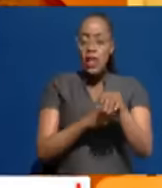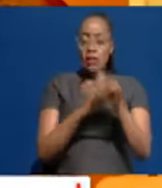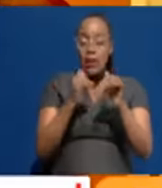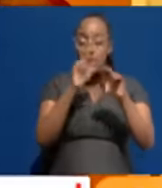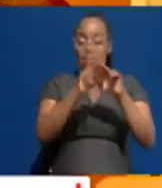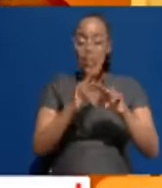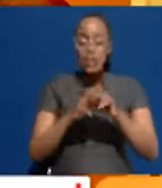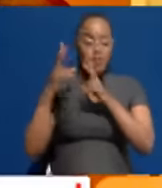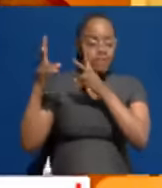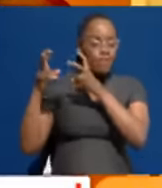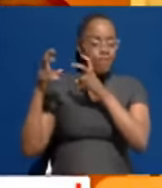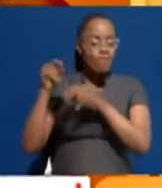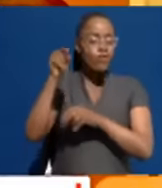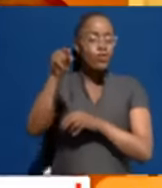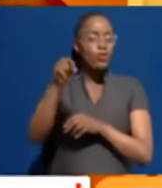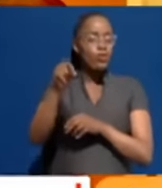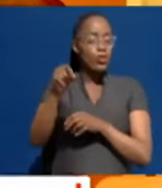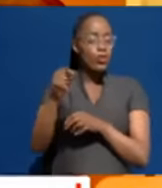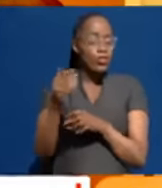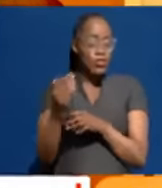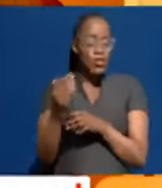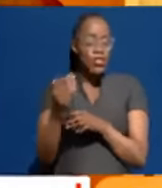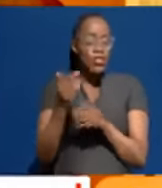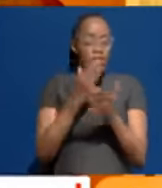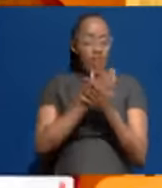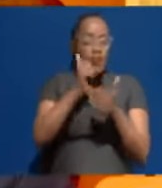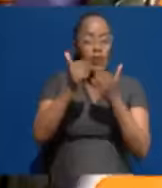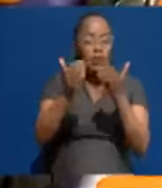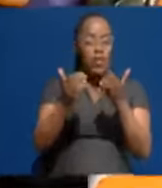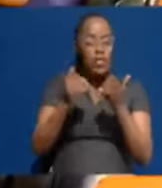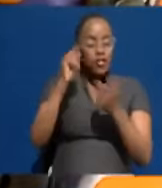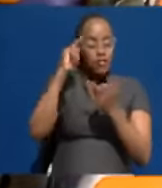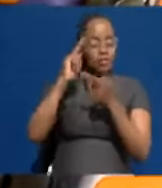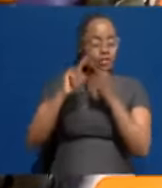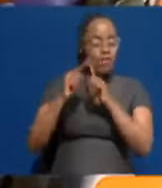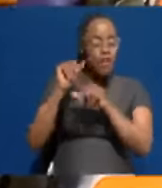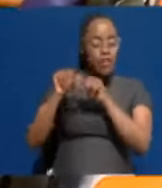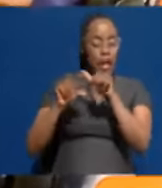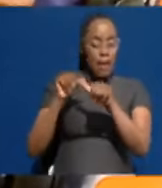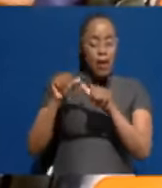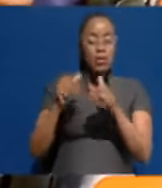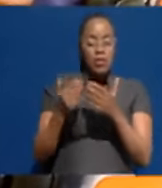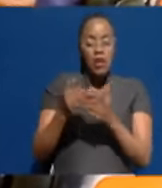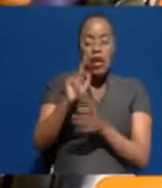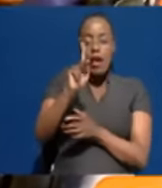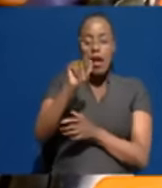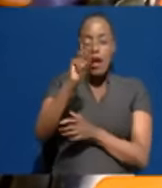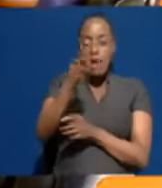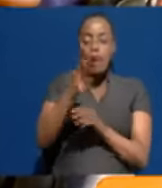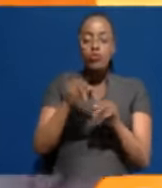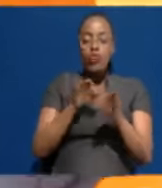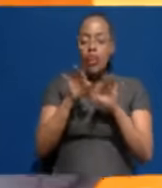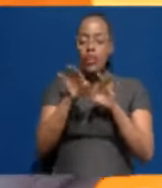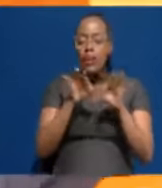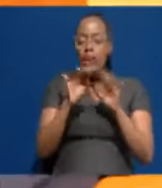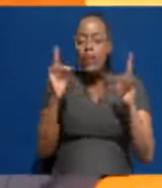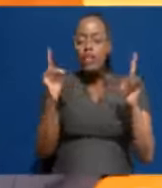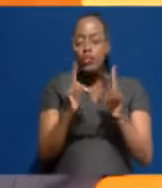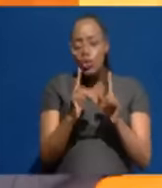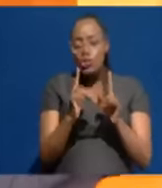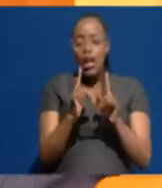and listening to you, it's something we all need to think through. And though Thugge outlined short-term measures to help